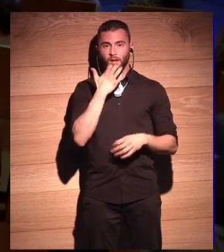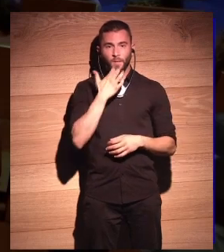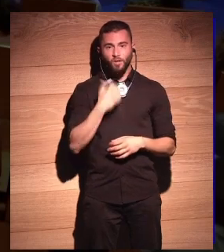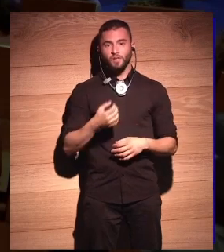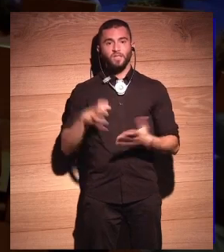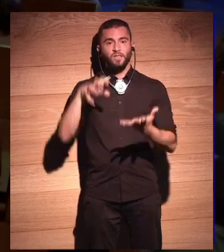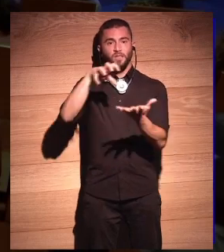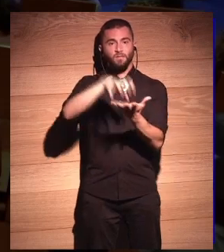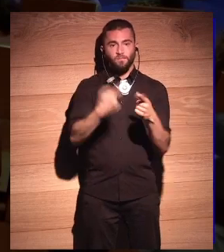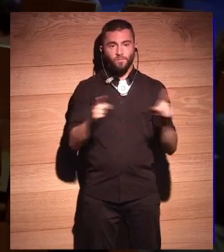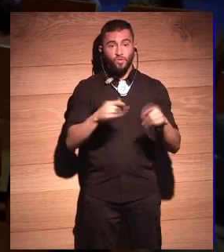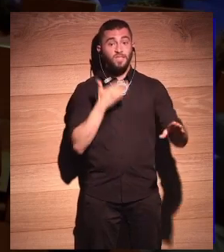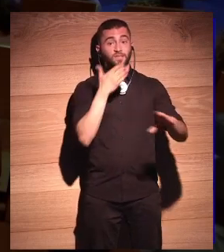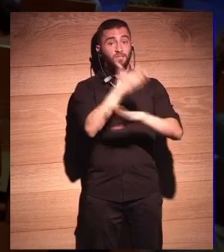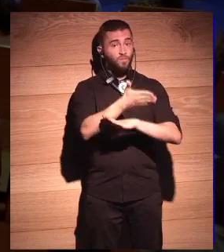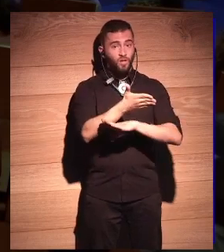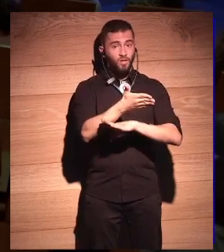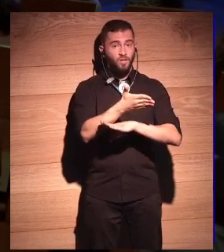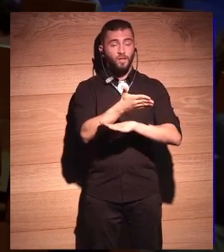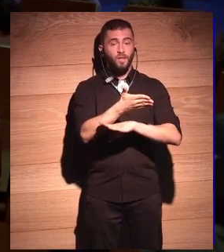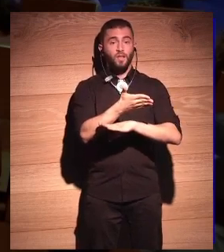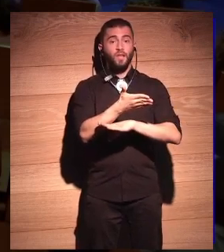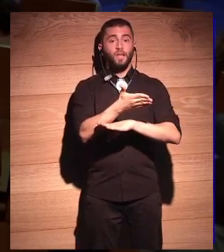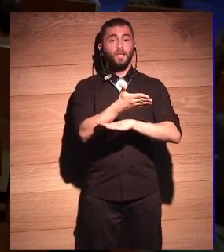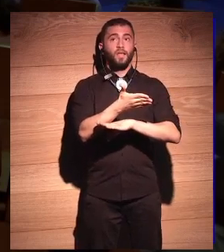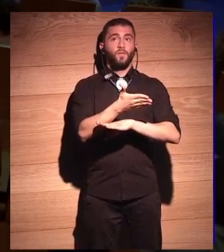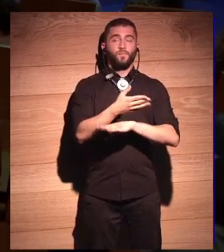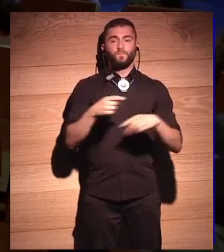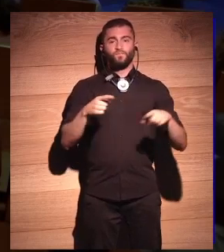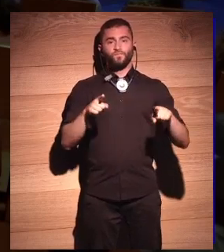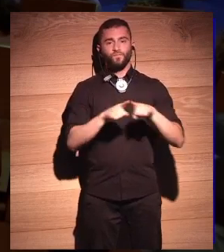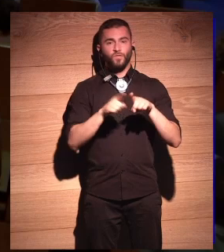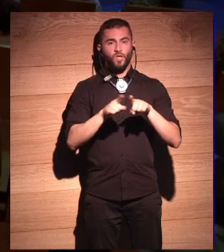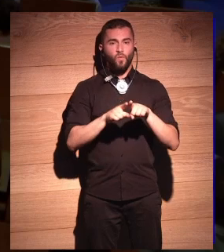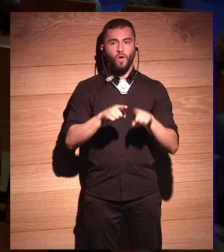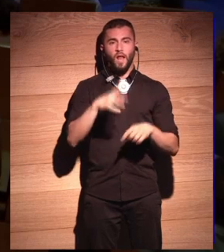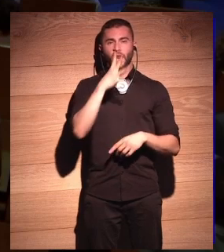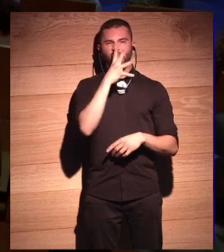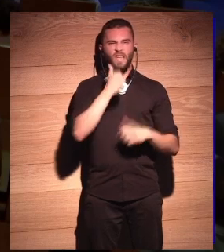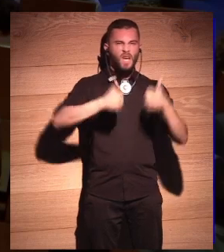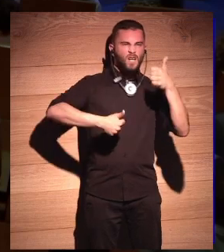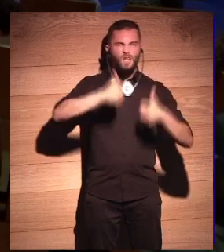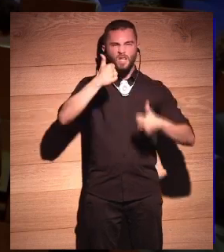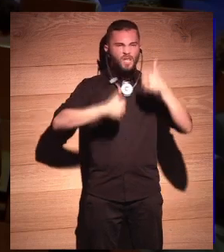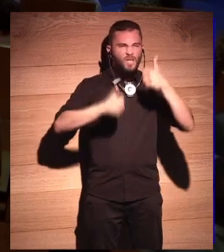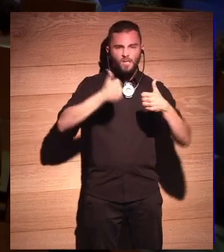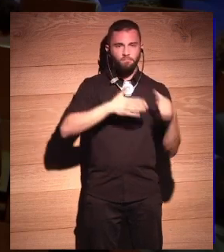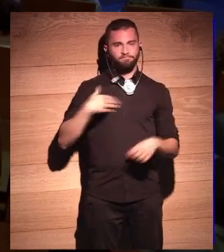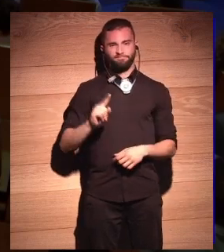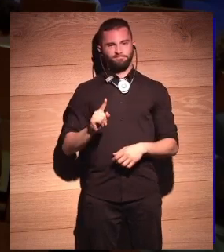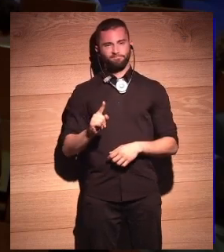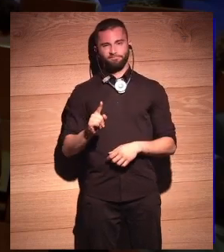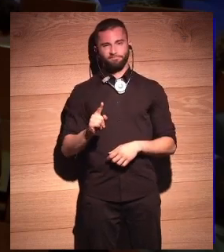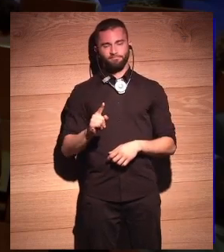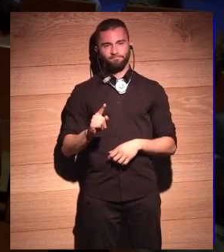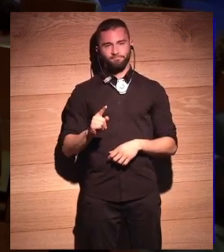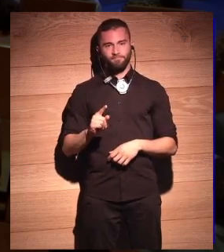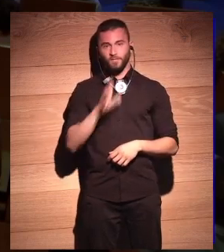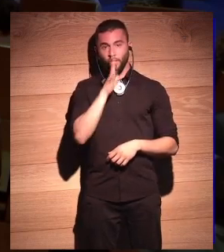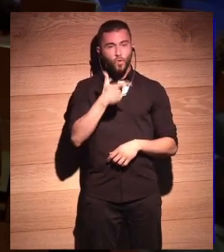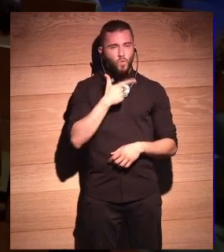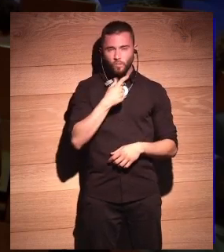this serious thing with competition and stuff because I loved it so much. And then, you know, I couldn't deny where my true passion was, so that's